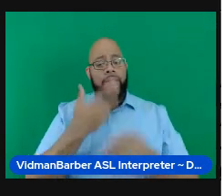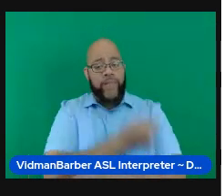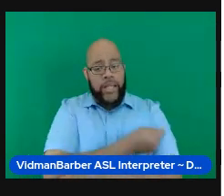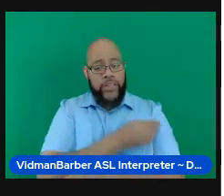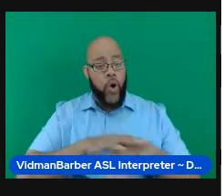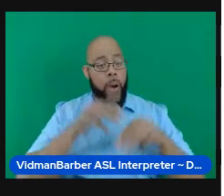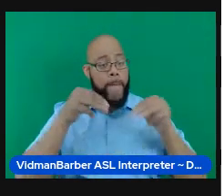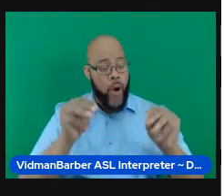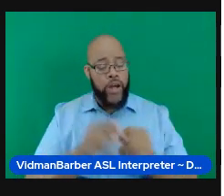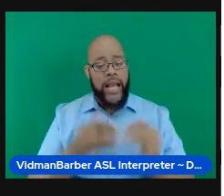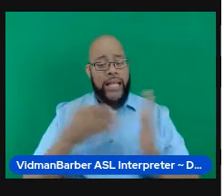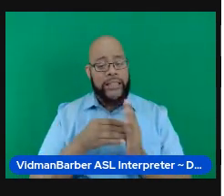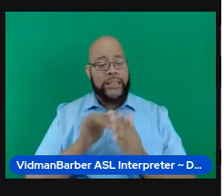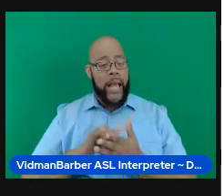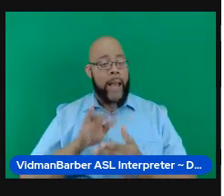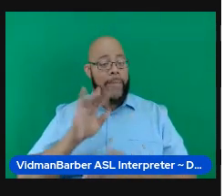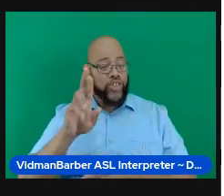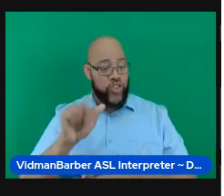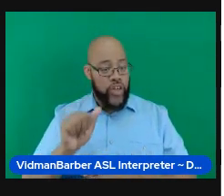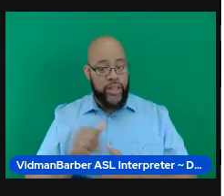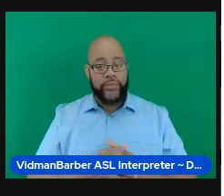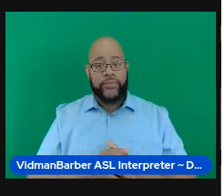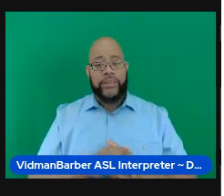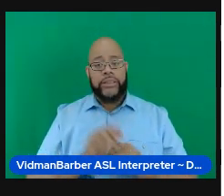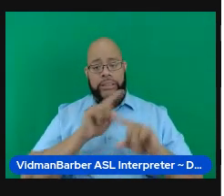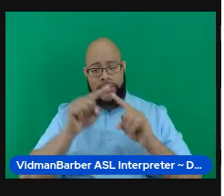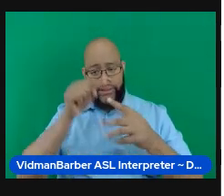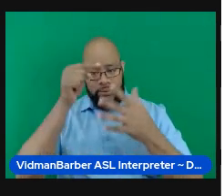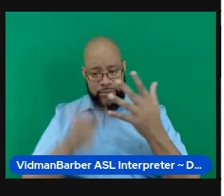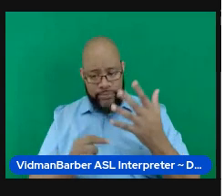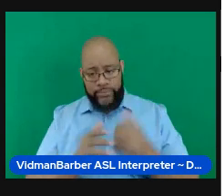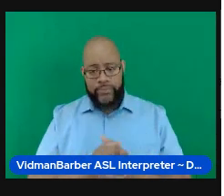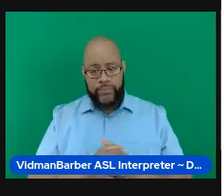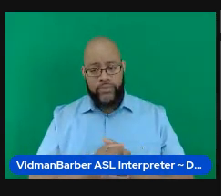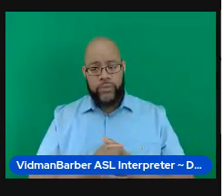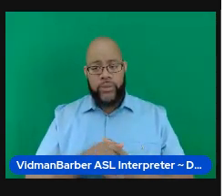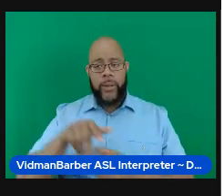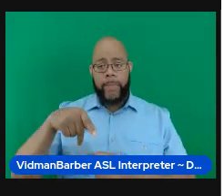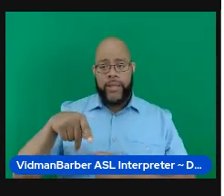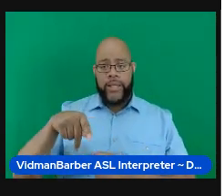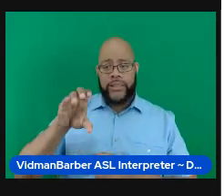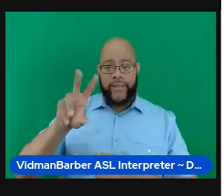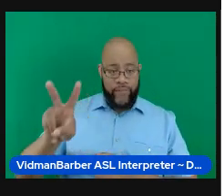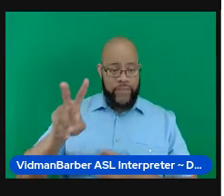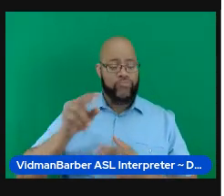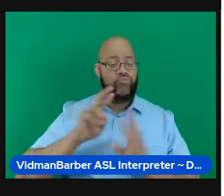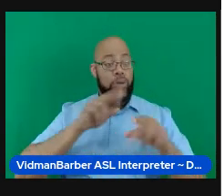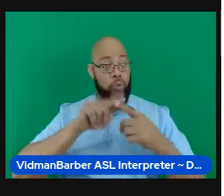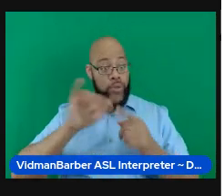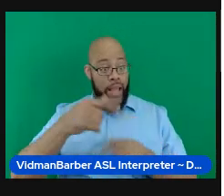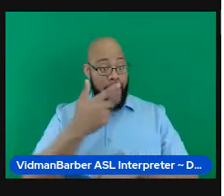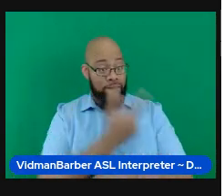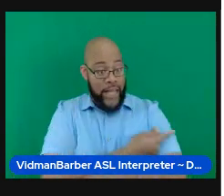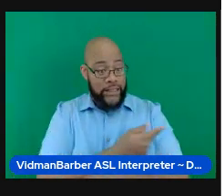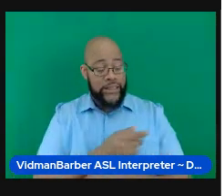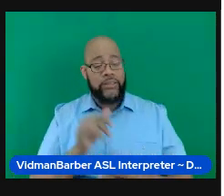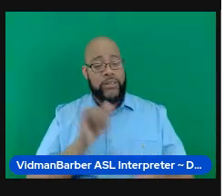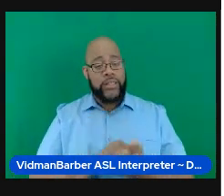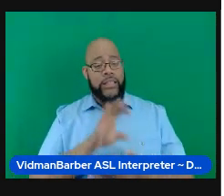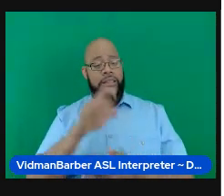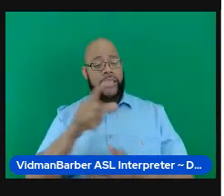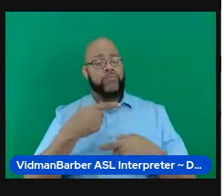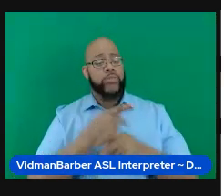market against these bacteria, including the pneumococcal conjugate vaccine, or PCV. In response to this vaccine, B cells